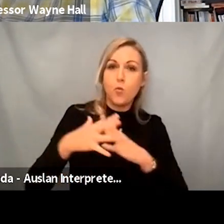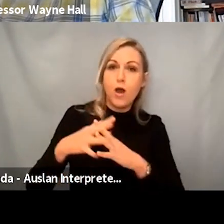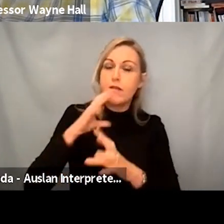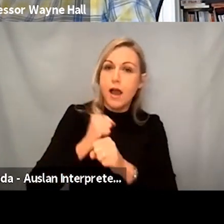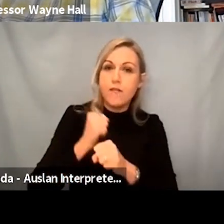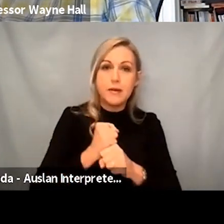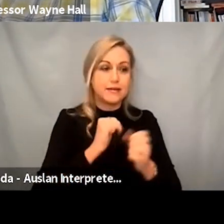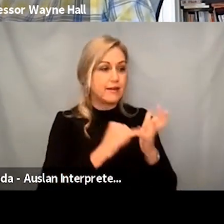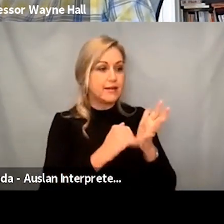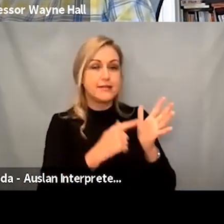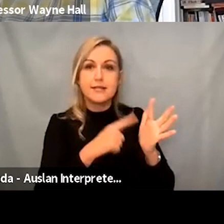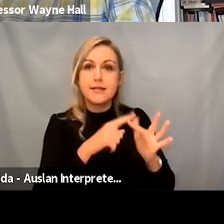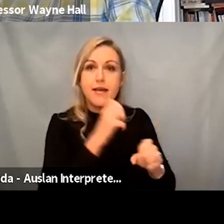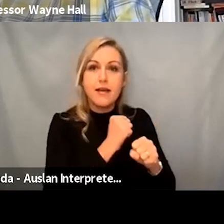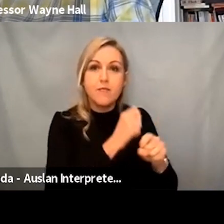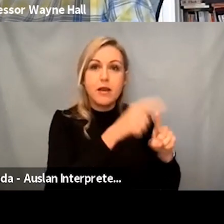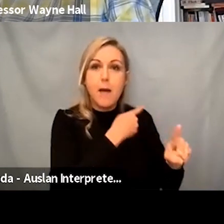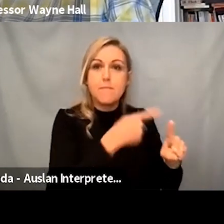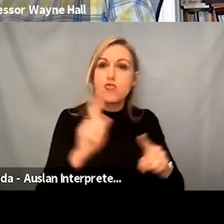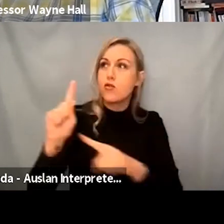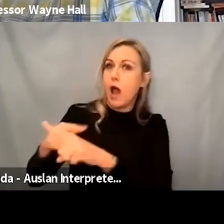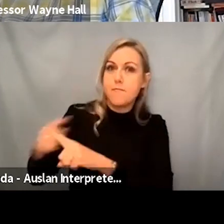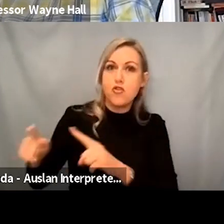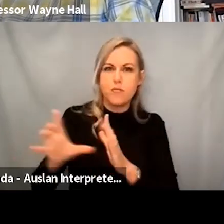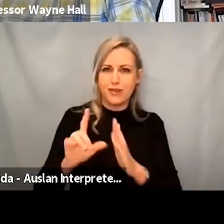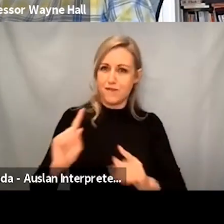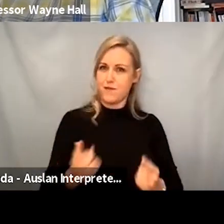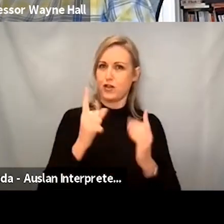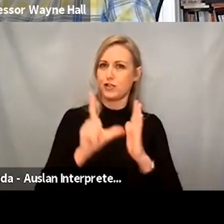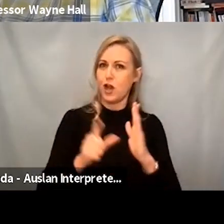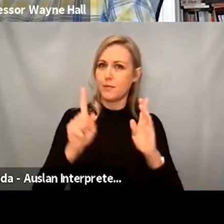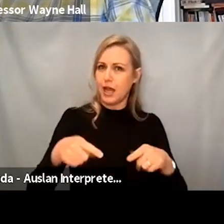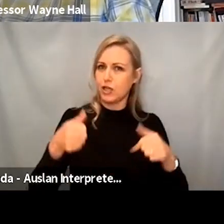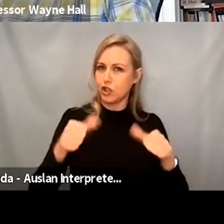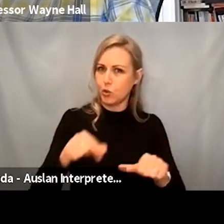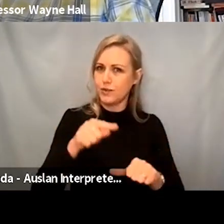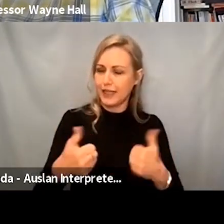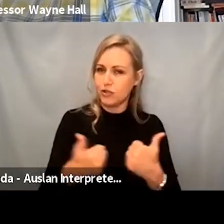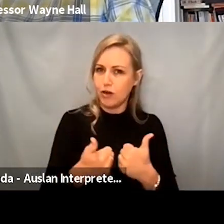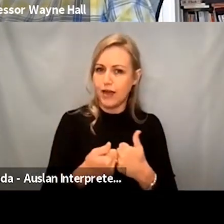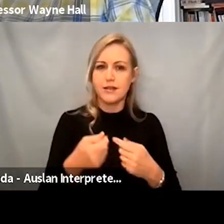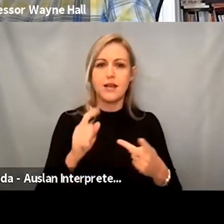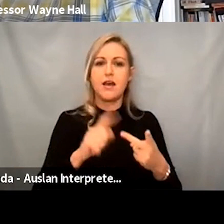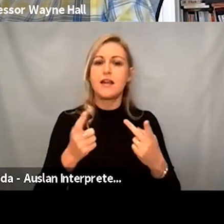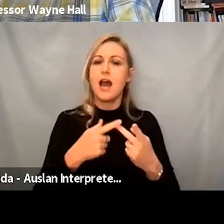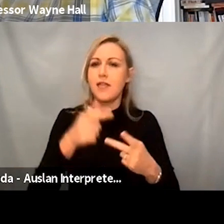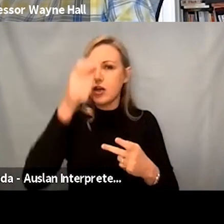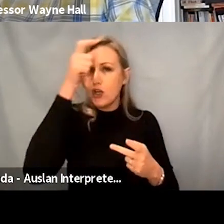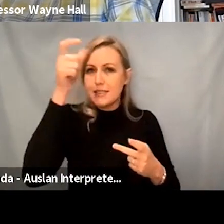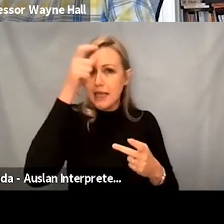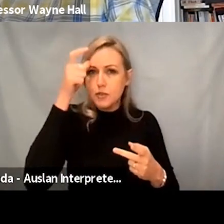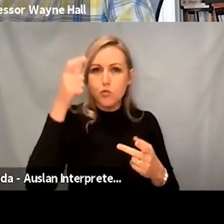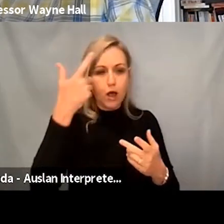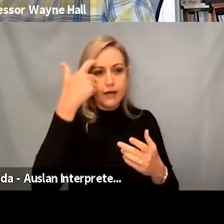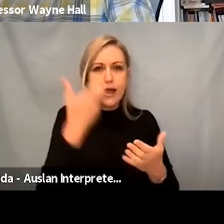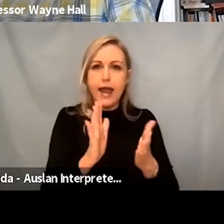do it, given it was one of the first. And then there's sort of conceptual challenges around how you actually design this kind of